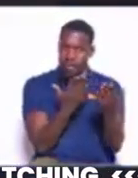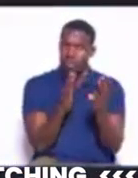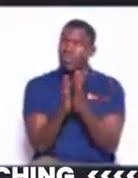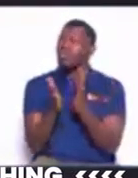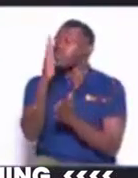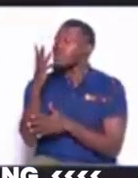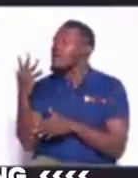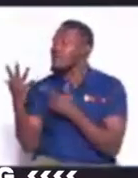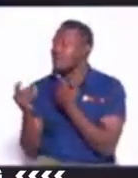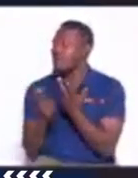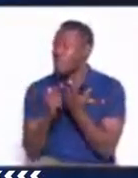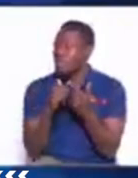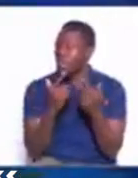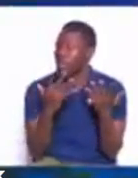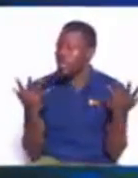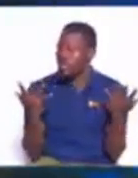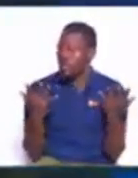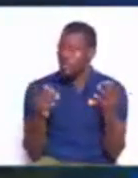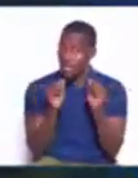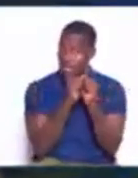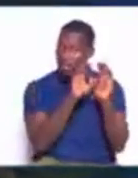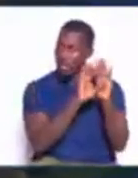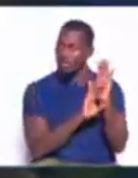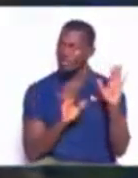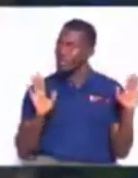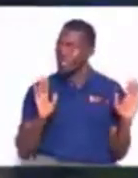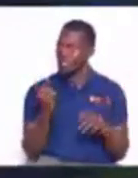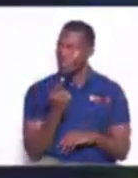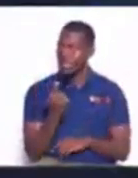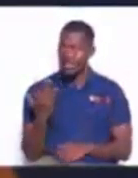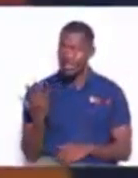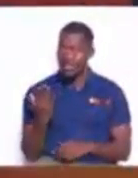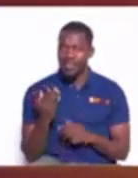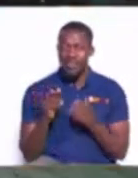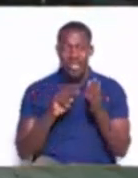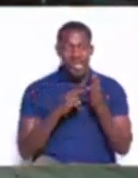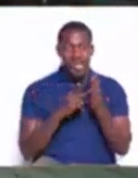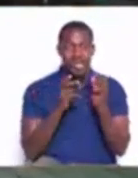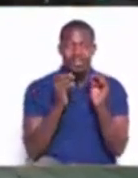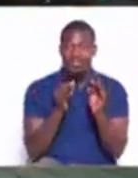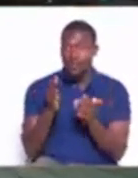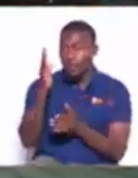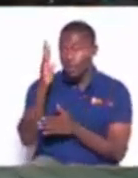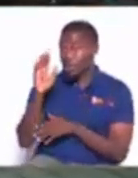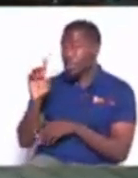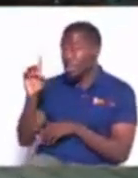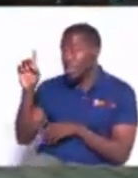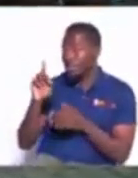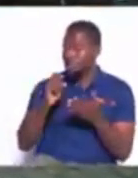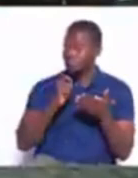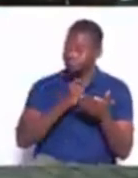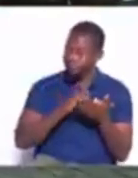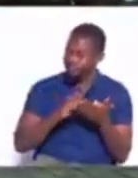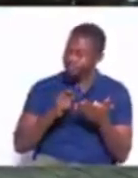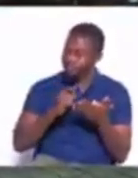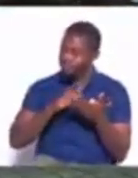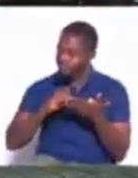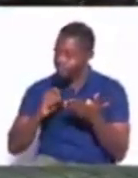many? The Ten Commandment law. So if God wrote the Ten Commandment